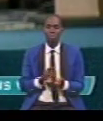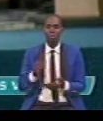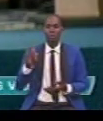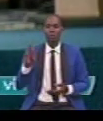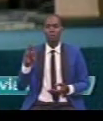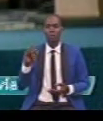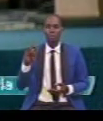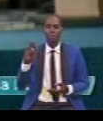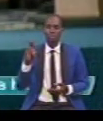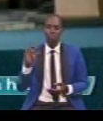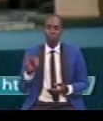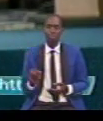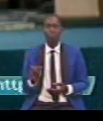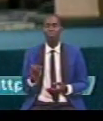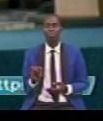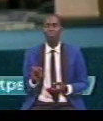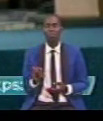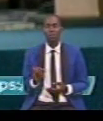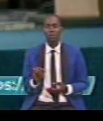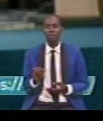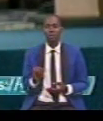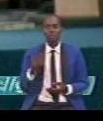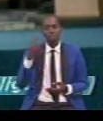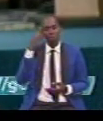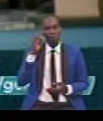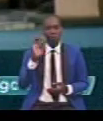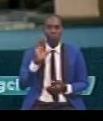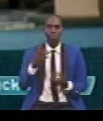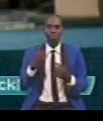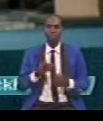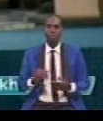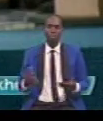Kumuyi, for his coming here.